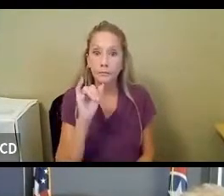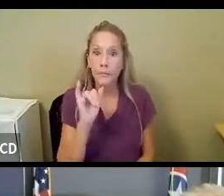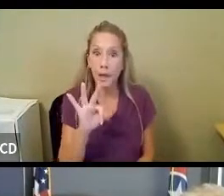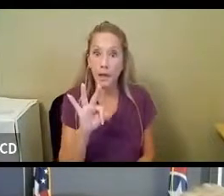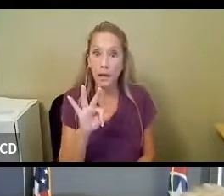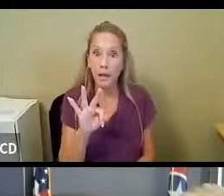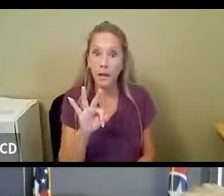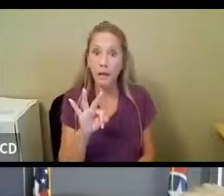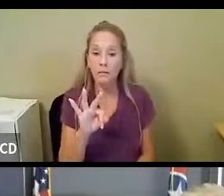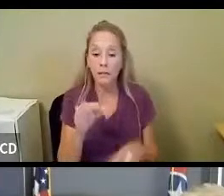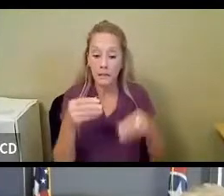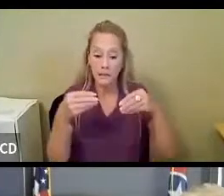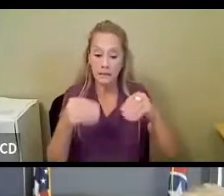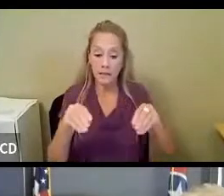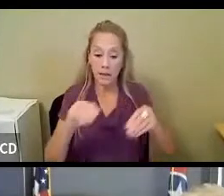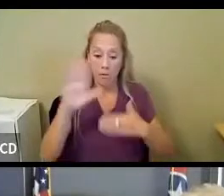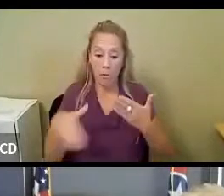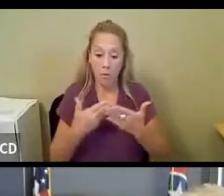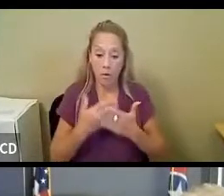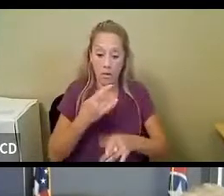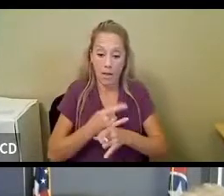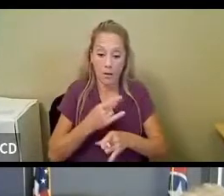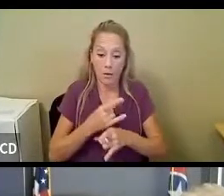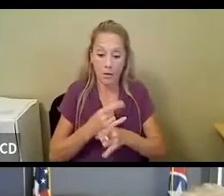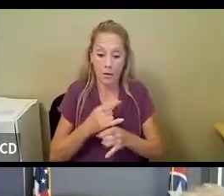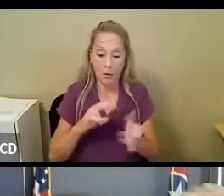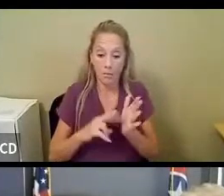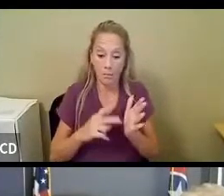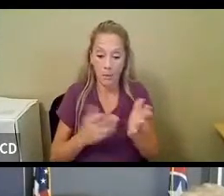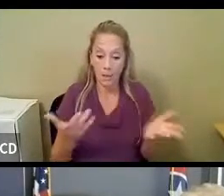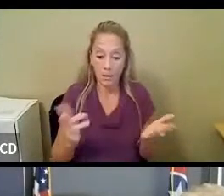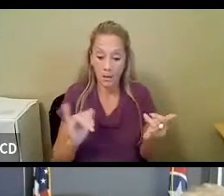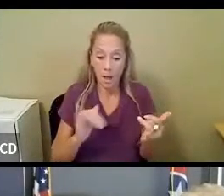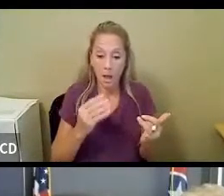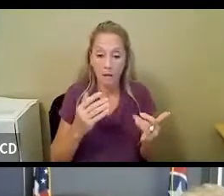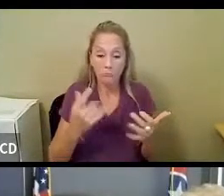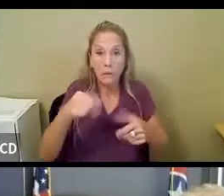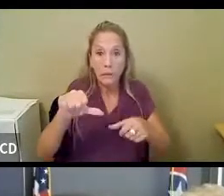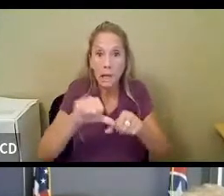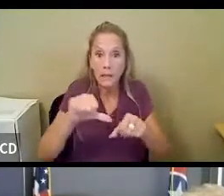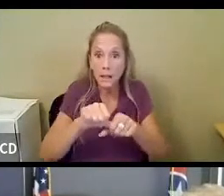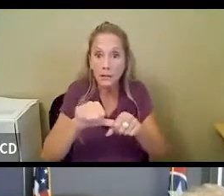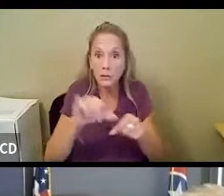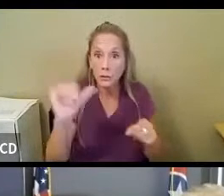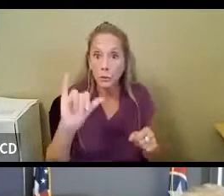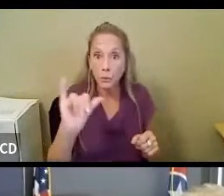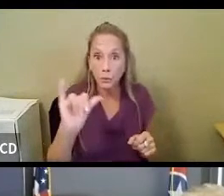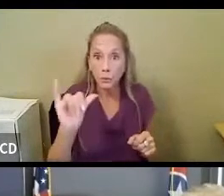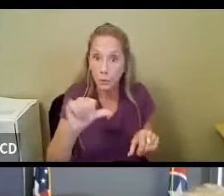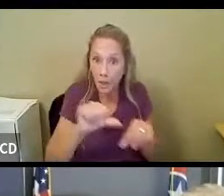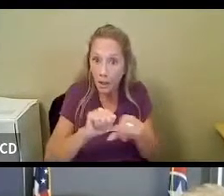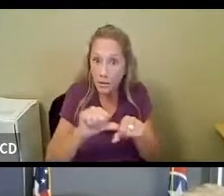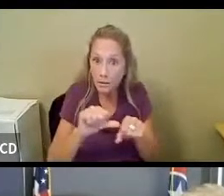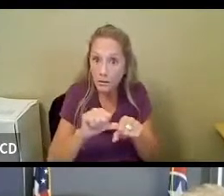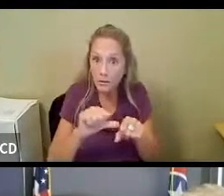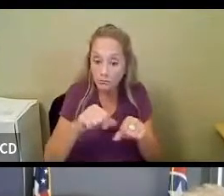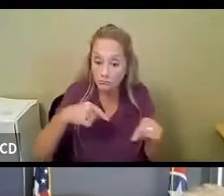of all alcohol, does that include convenience stores and like the pilot station on Cumberland